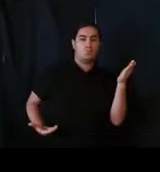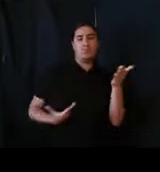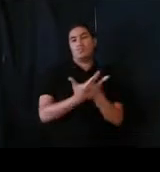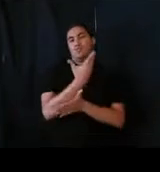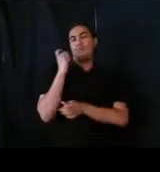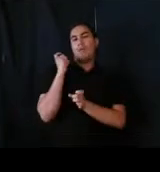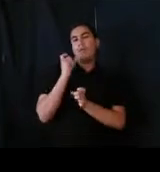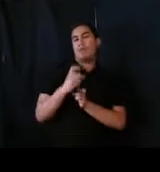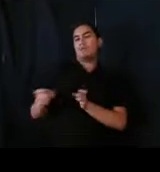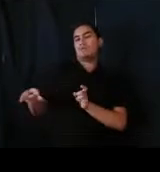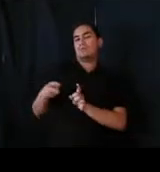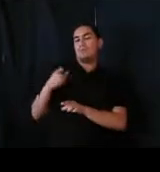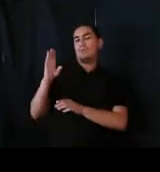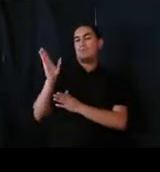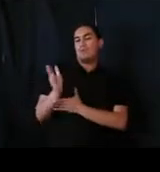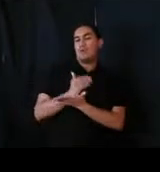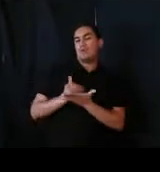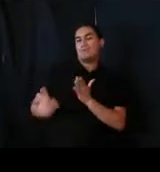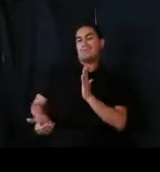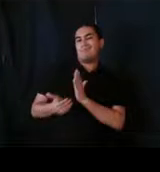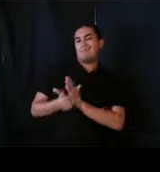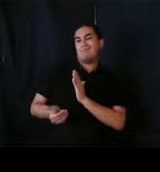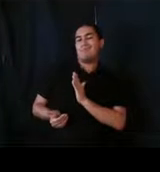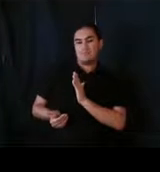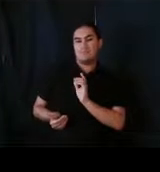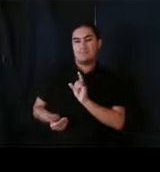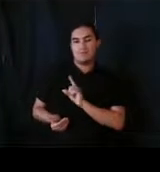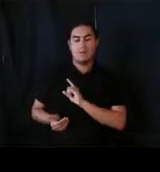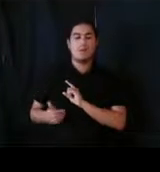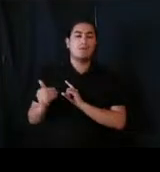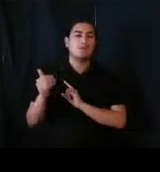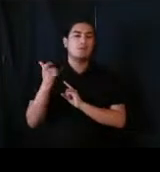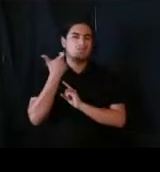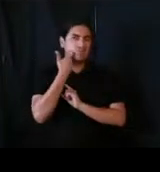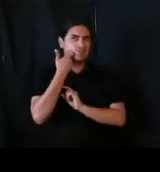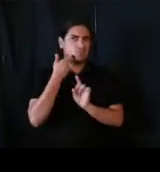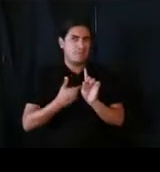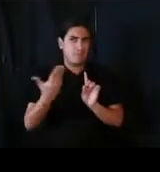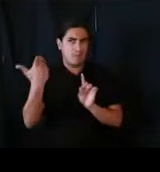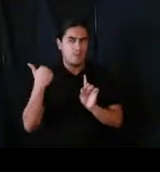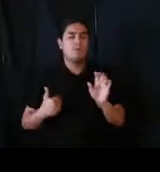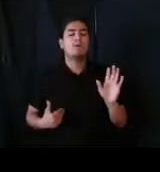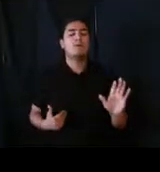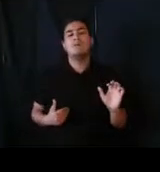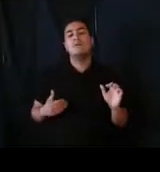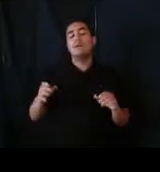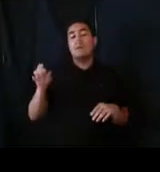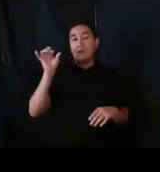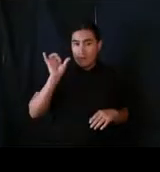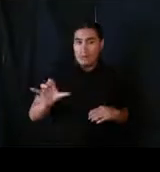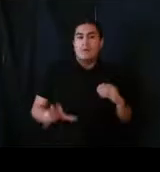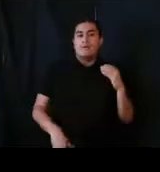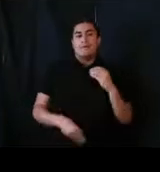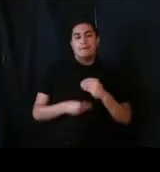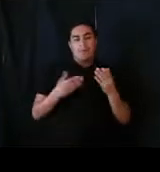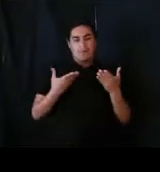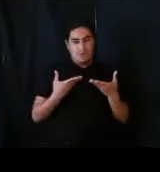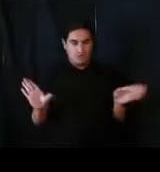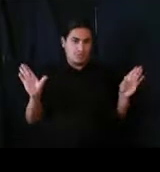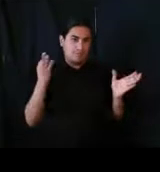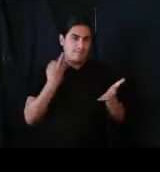from the budget act of um just a month ago now that added in general fund